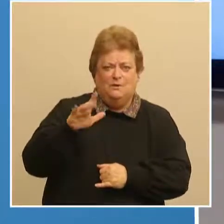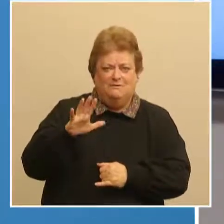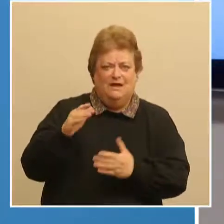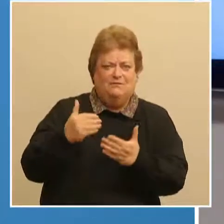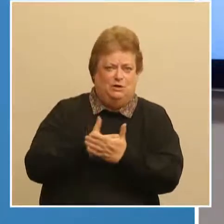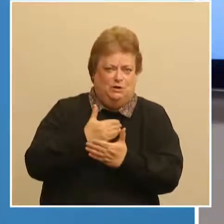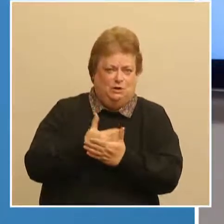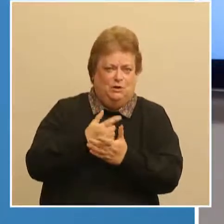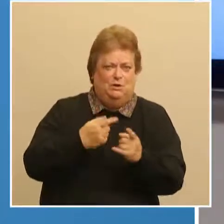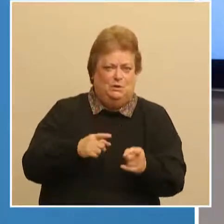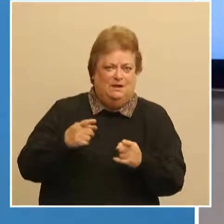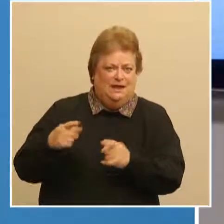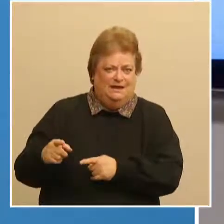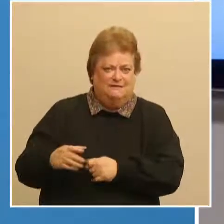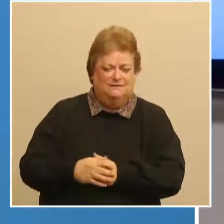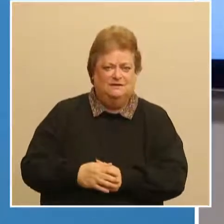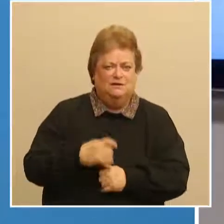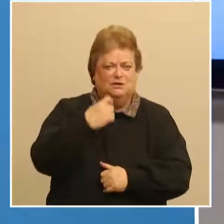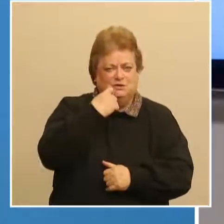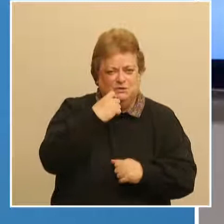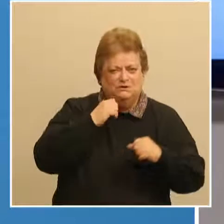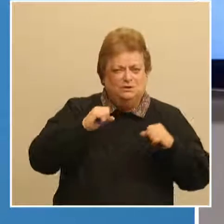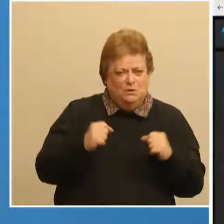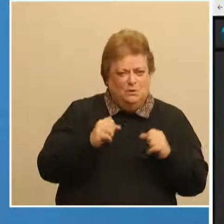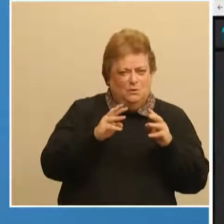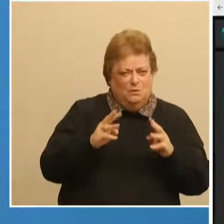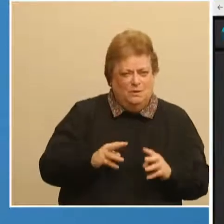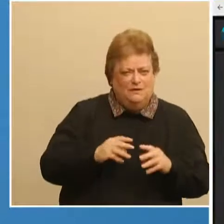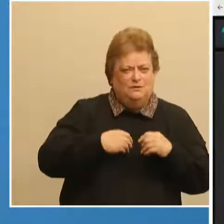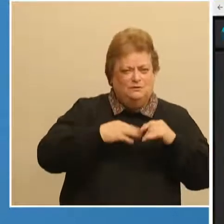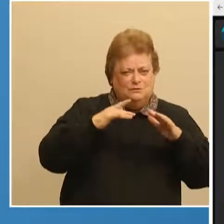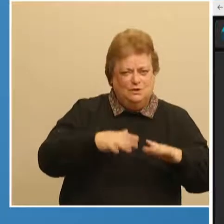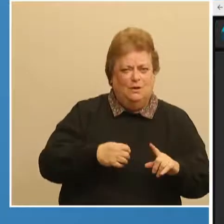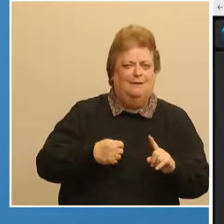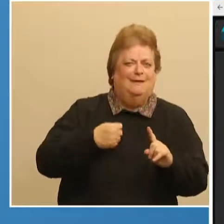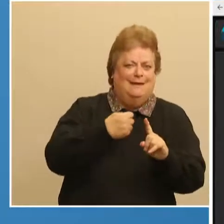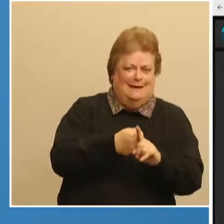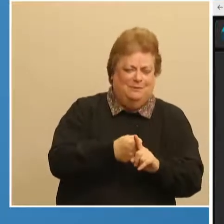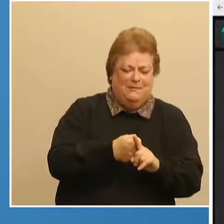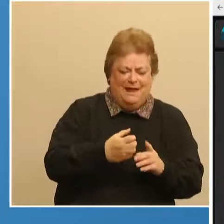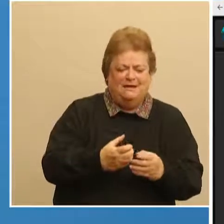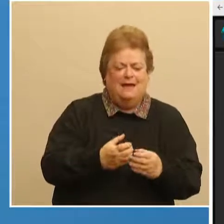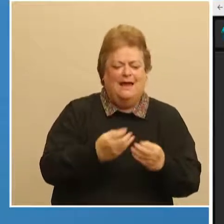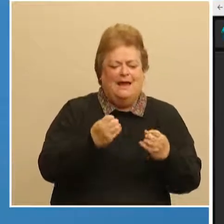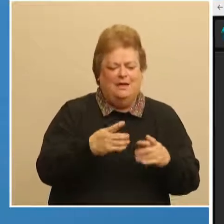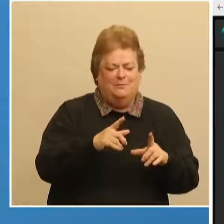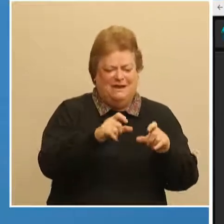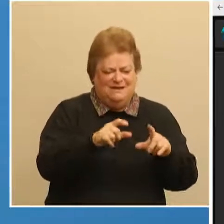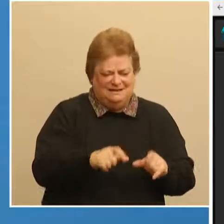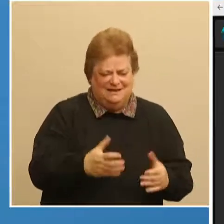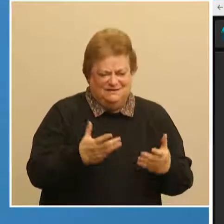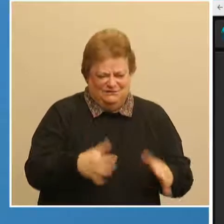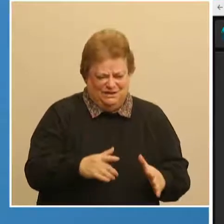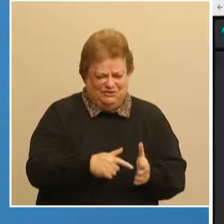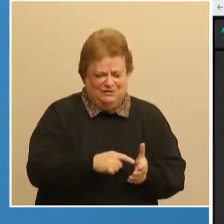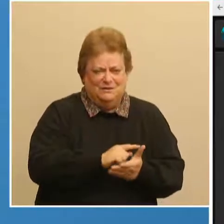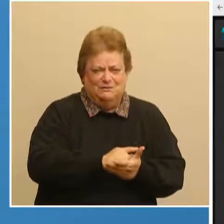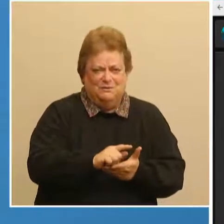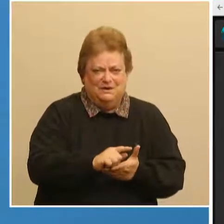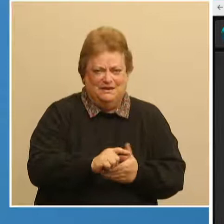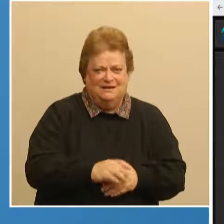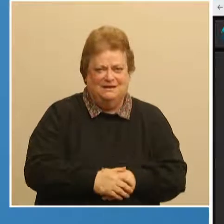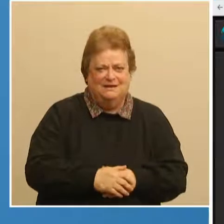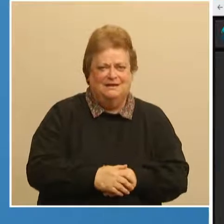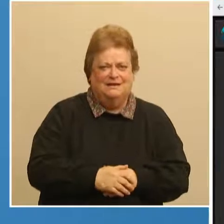cases. The recent cold weather and snow continue to impact the number of tests being completed this week. Testing